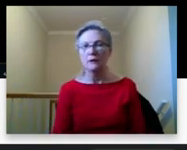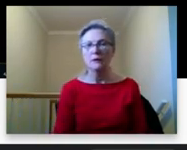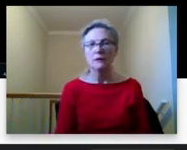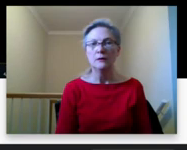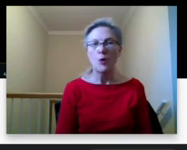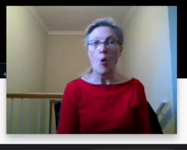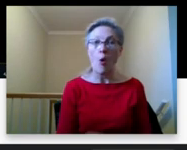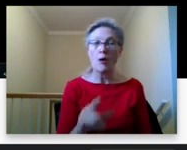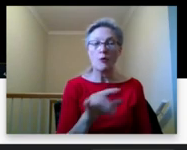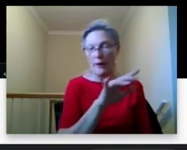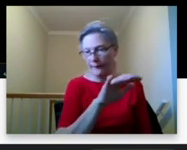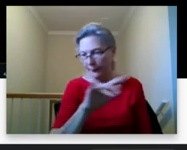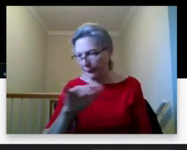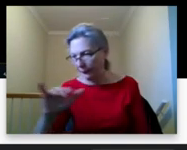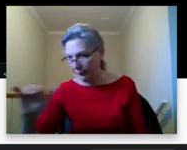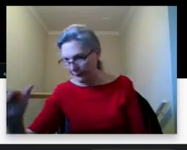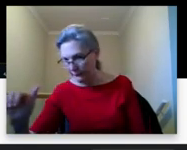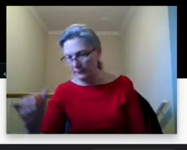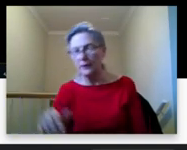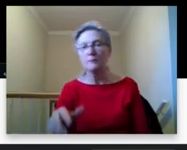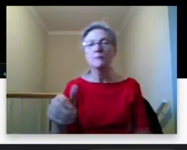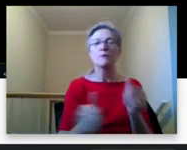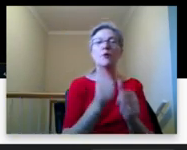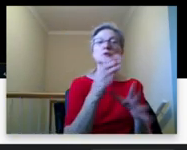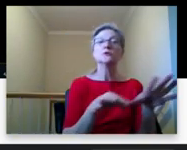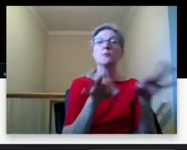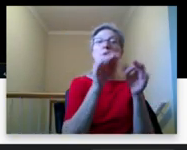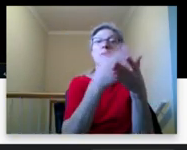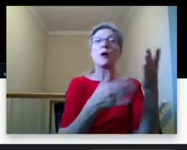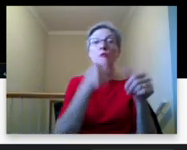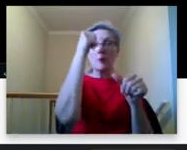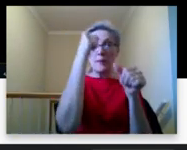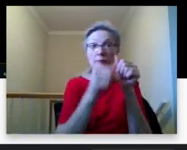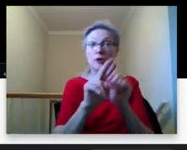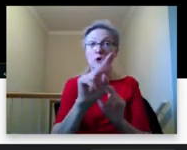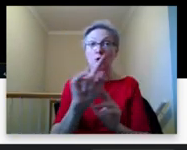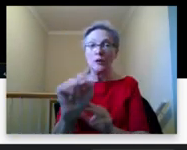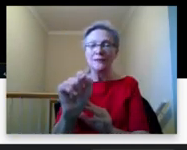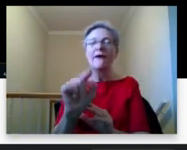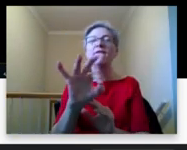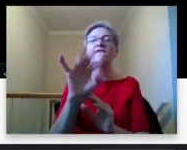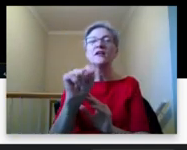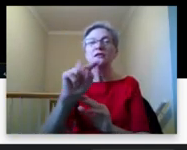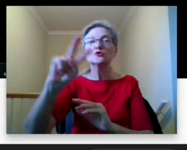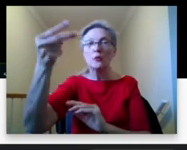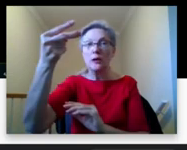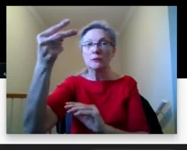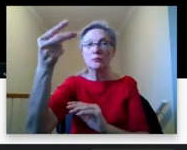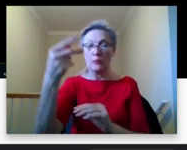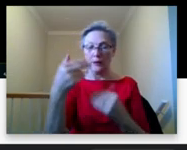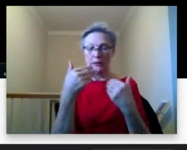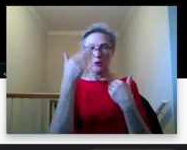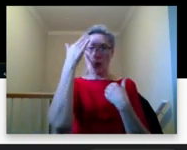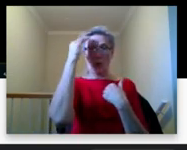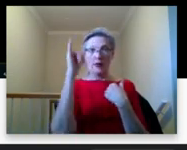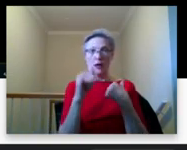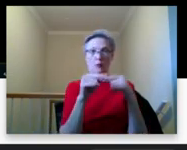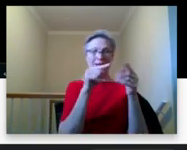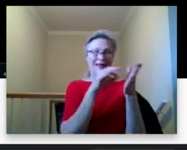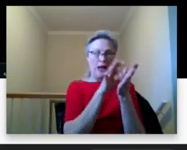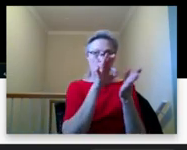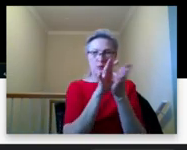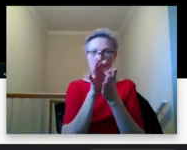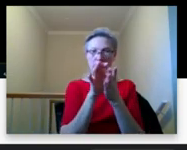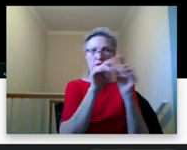So the most important part here is remembering our unit, right? Our unit is square feet, and we got that because we just counted square